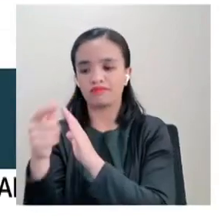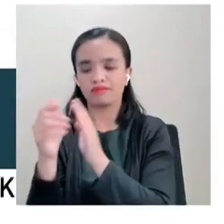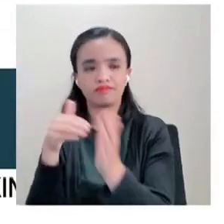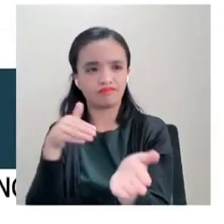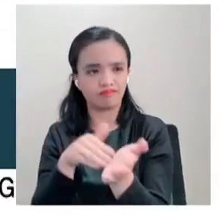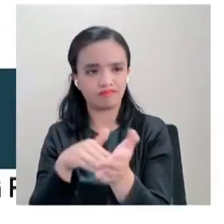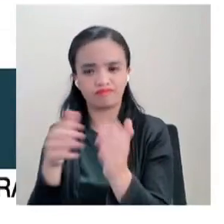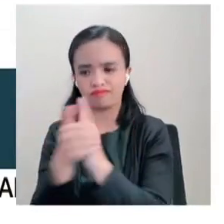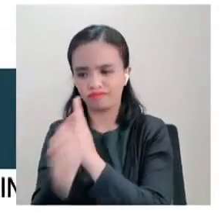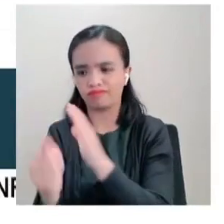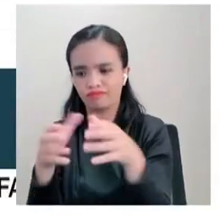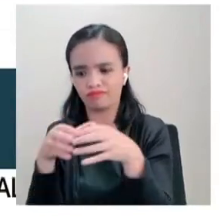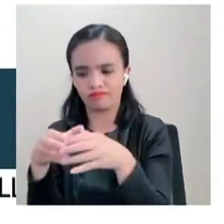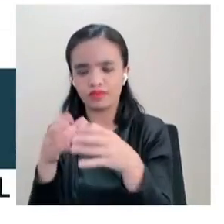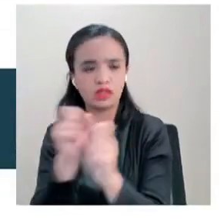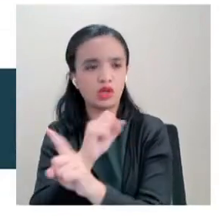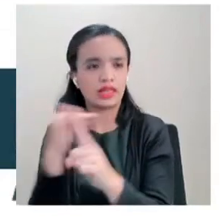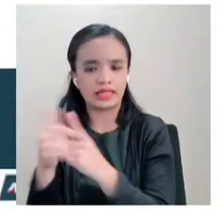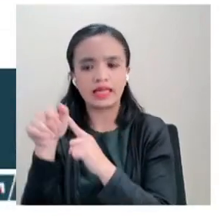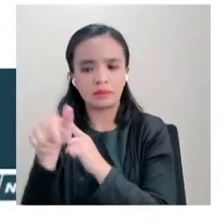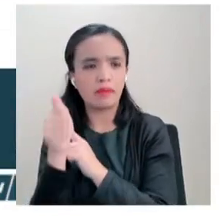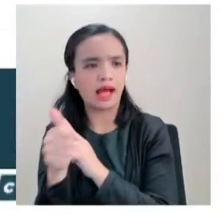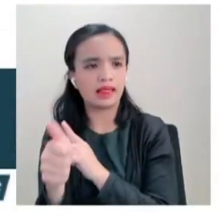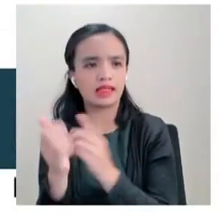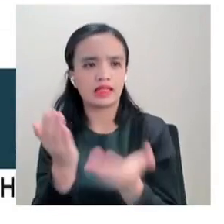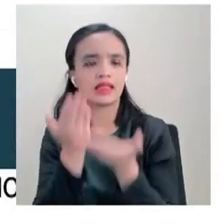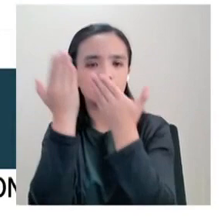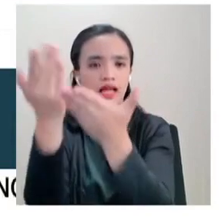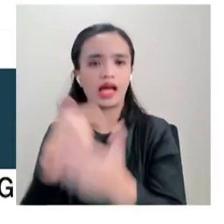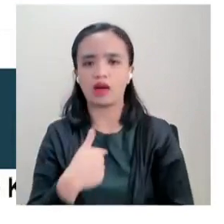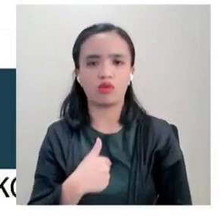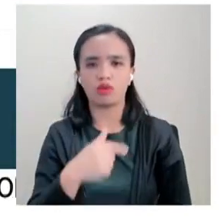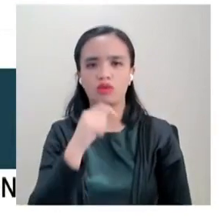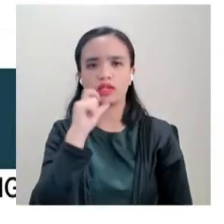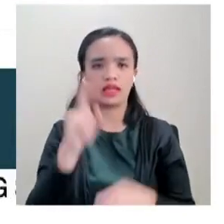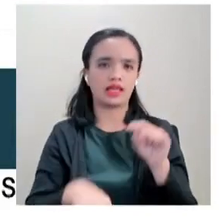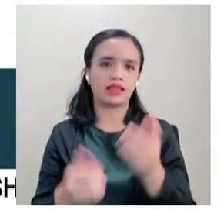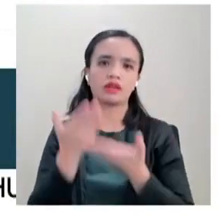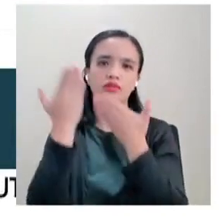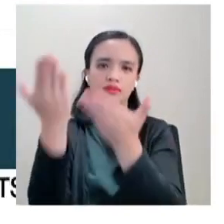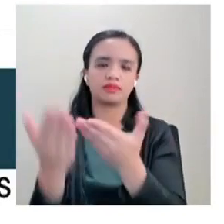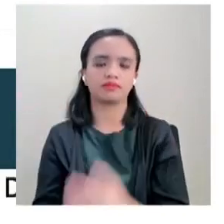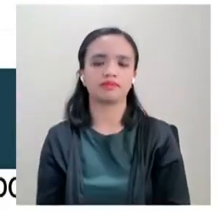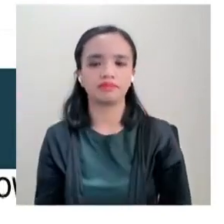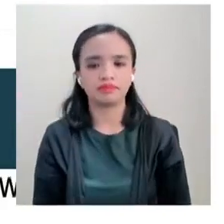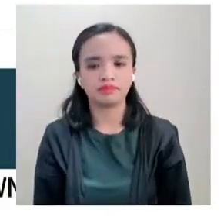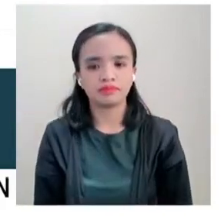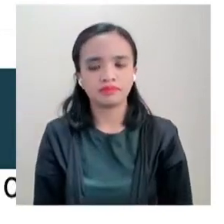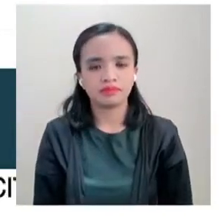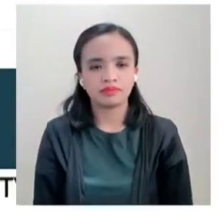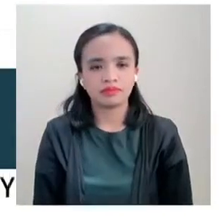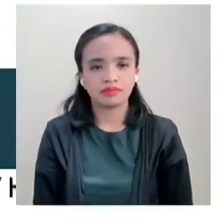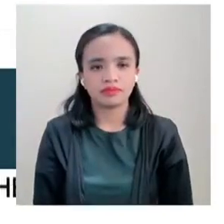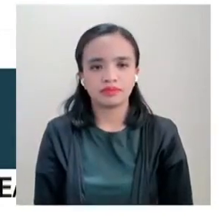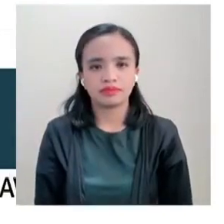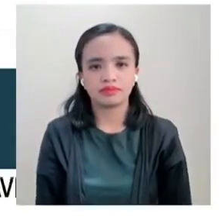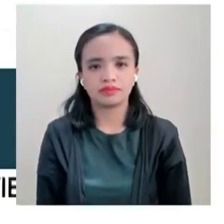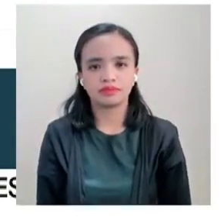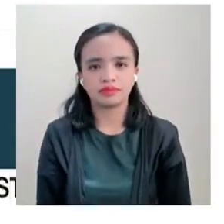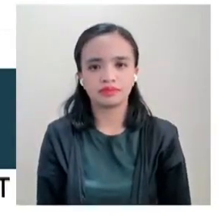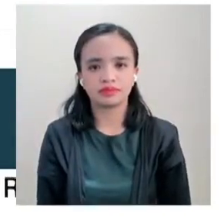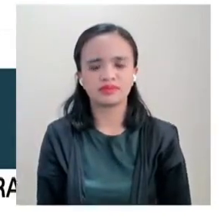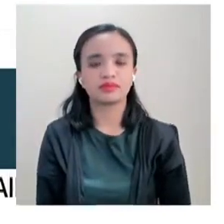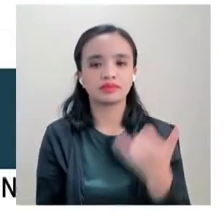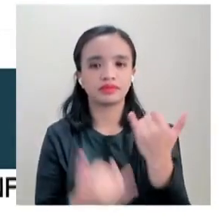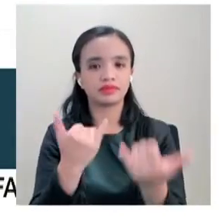the specialty society recommend. I mean, I'm not in a position to recommend anybody. Congresswoman, let's put on your previous